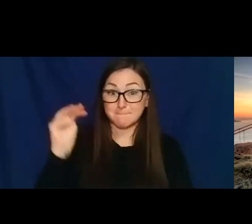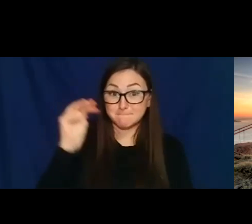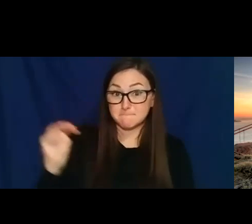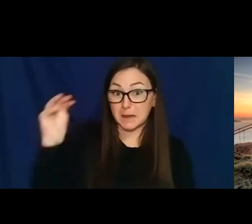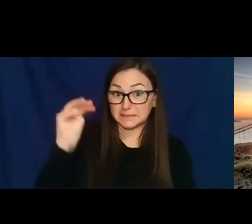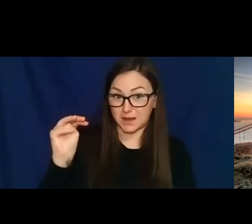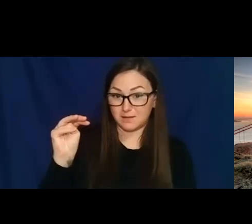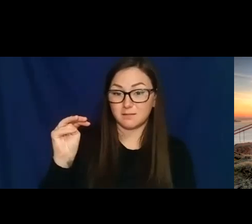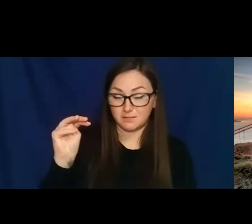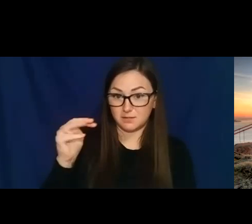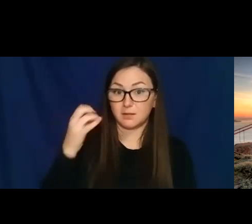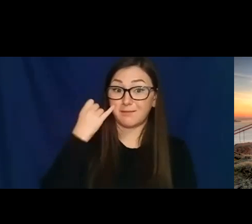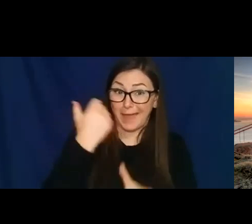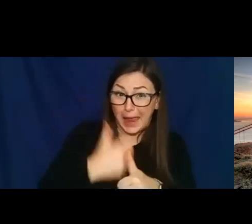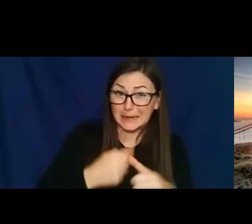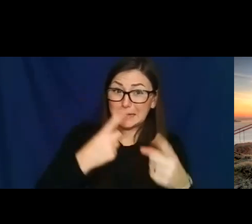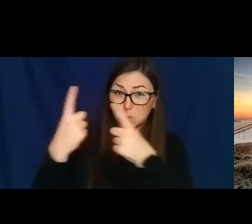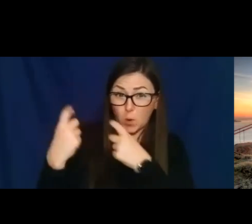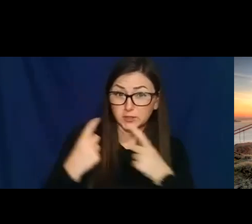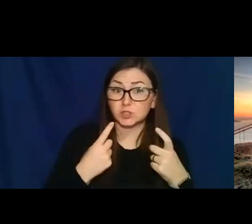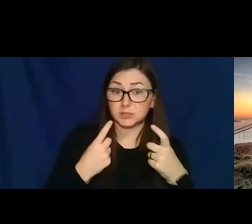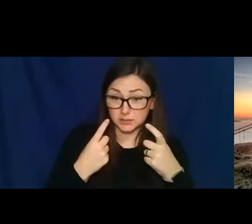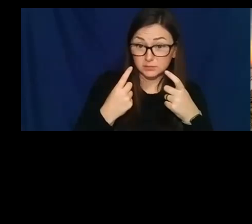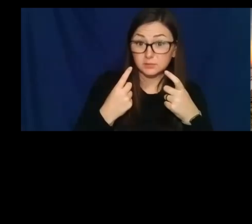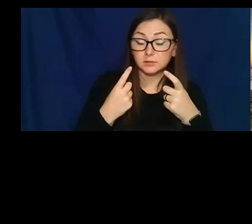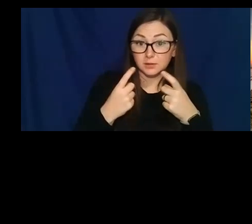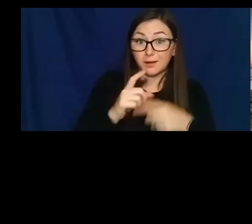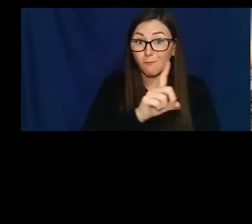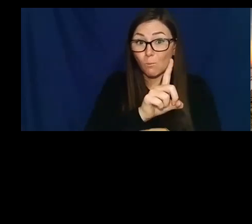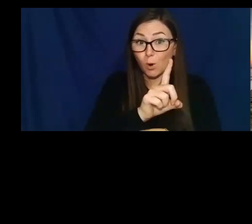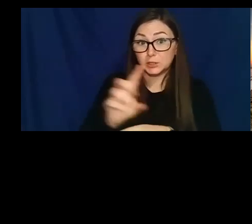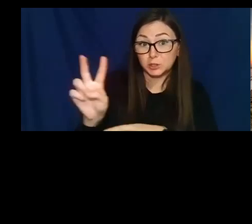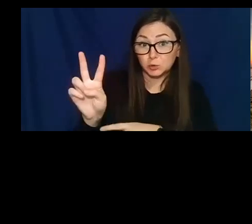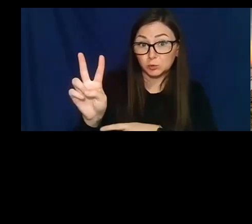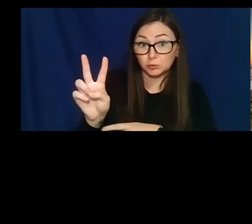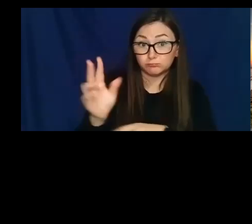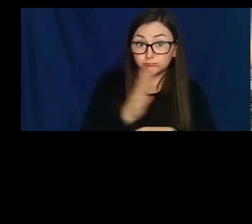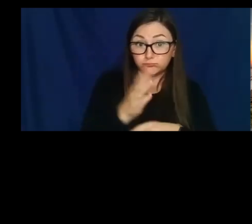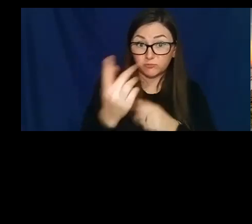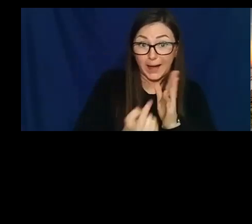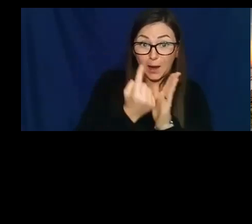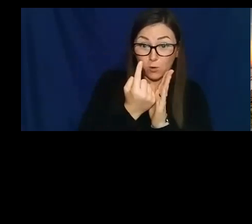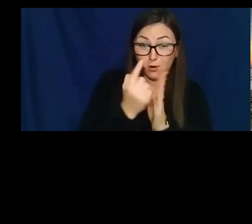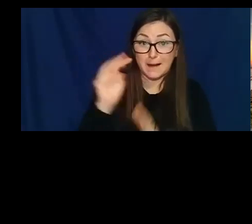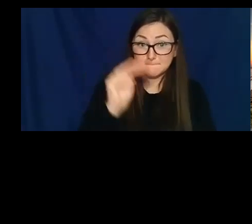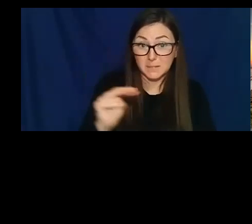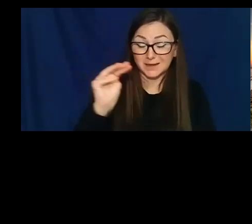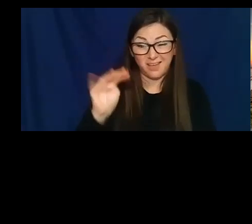by if you have any questions. If those from 1 to 2, if that time doesn't